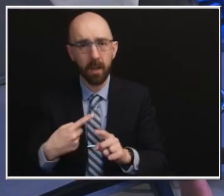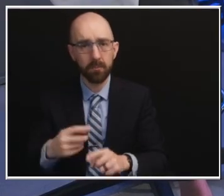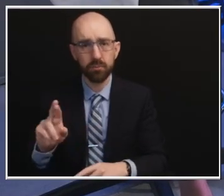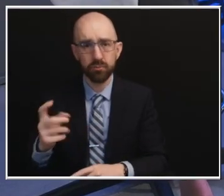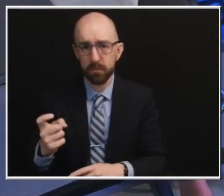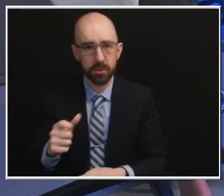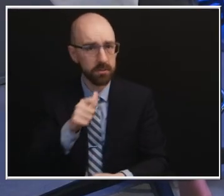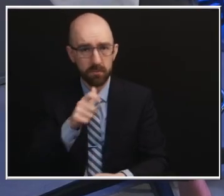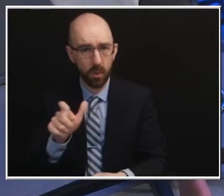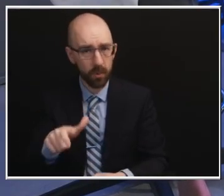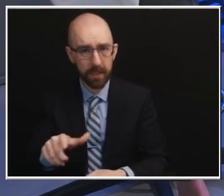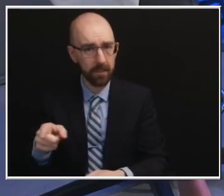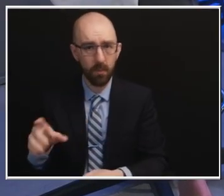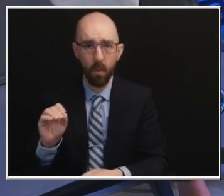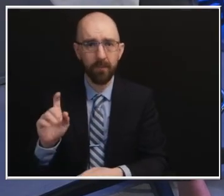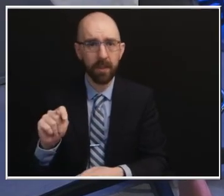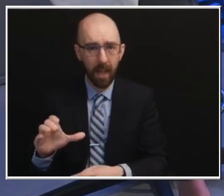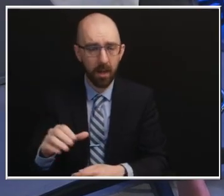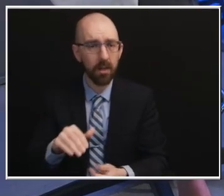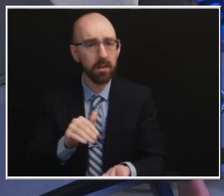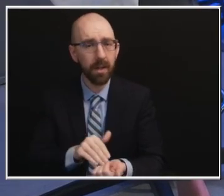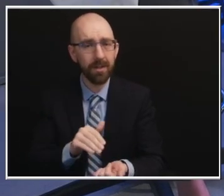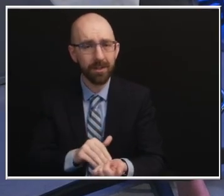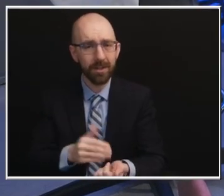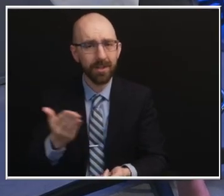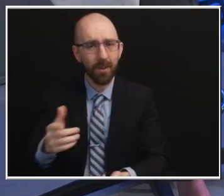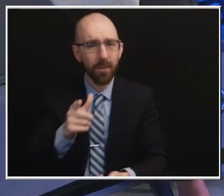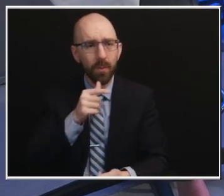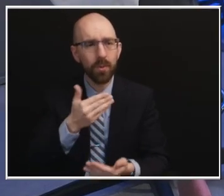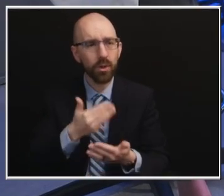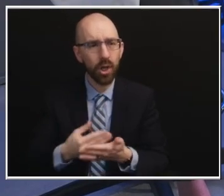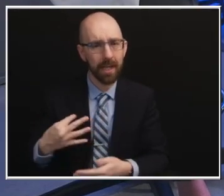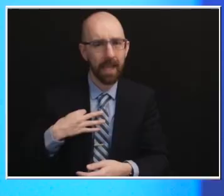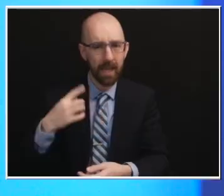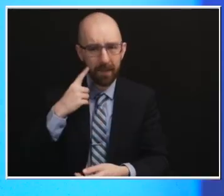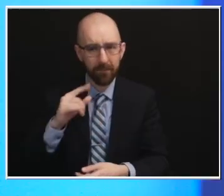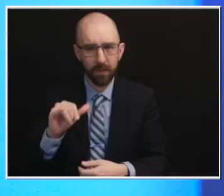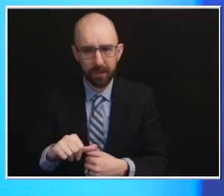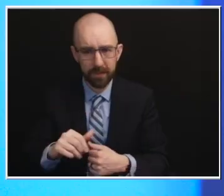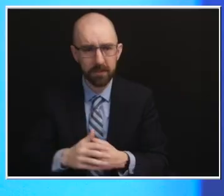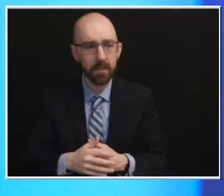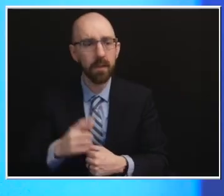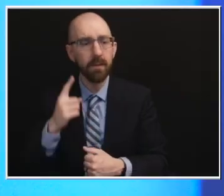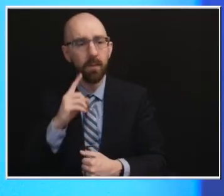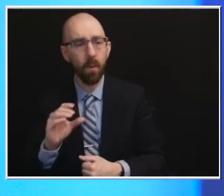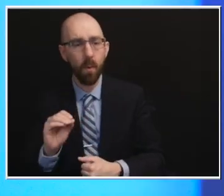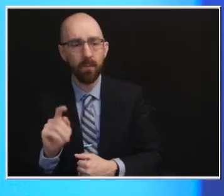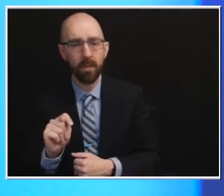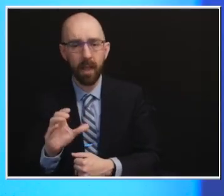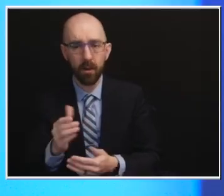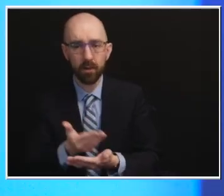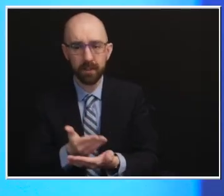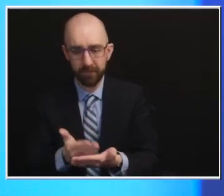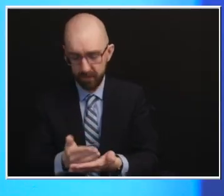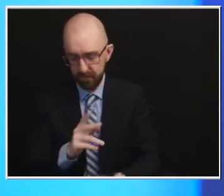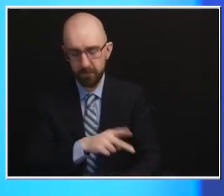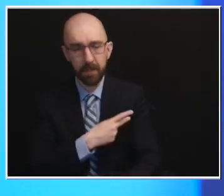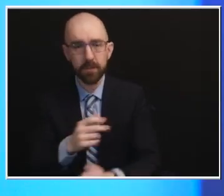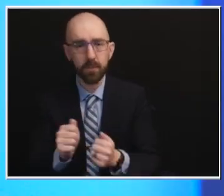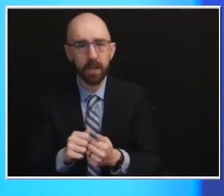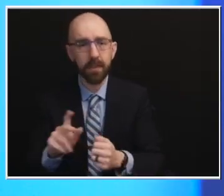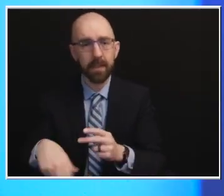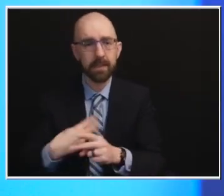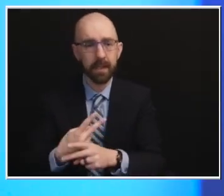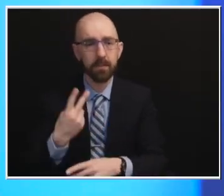the counter. Dr. Godinowicz, who is a good candidate for this? So for the over-the-counter devices, patients with type 2 diabetes that are